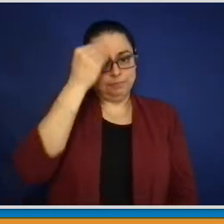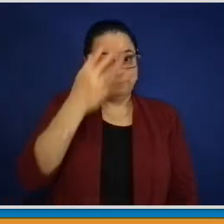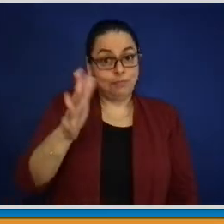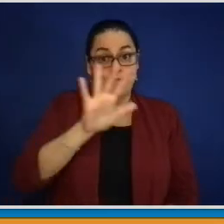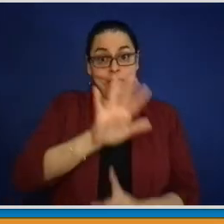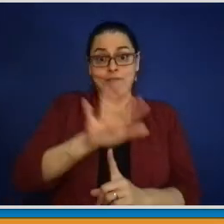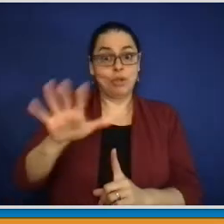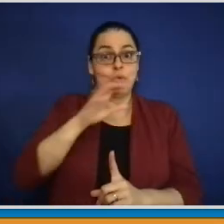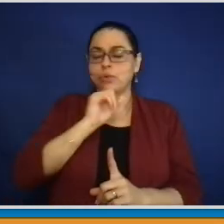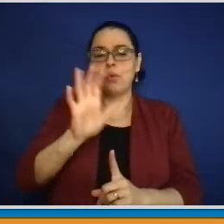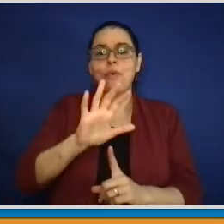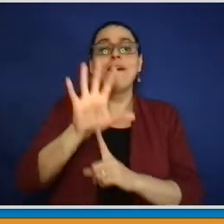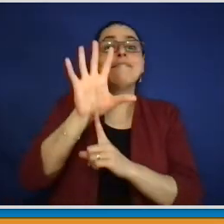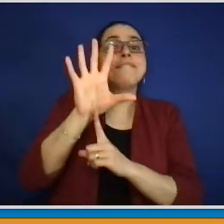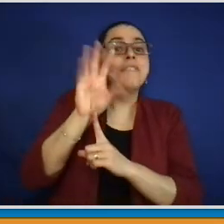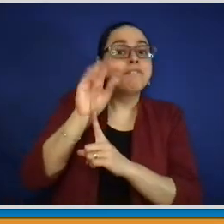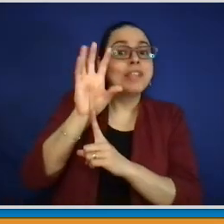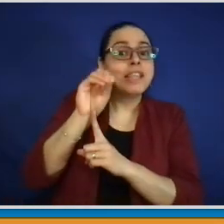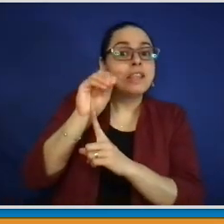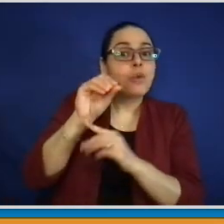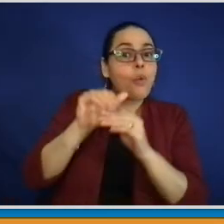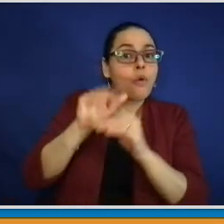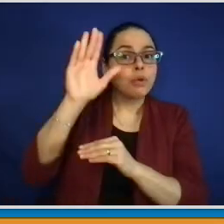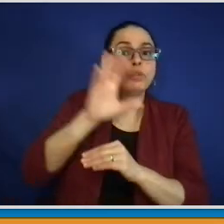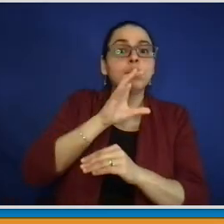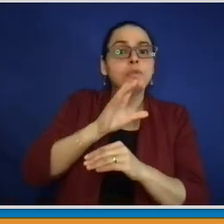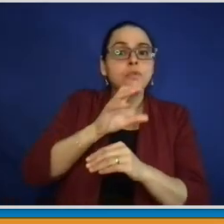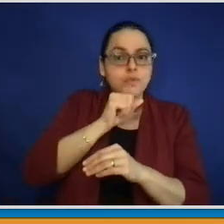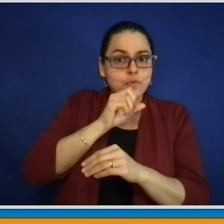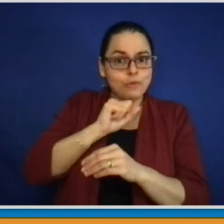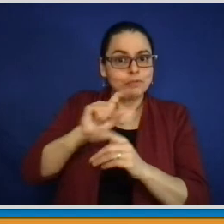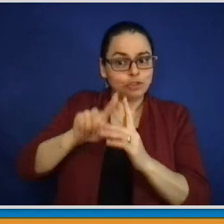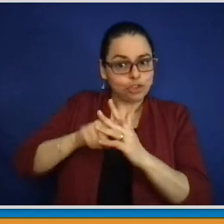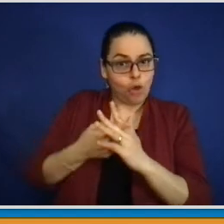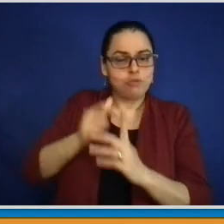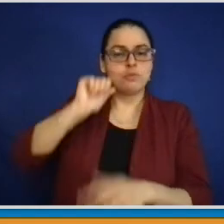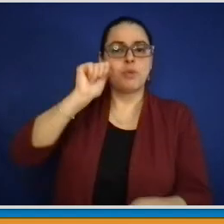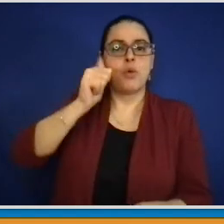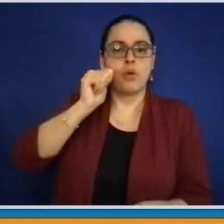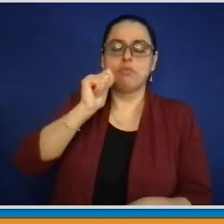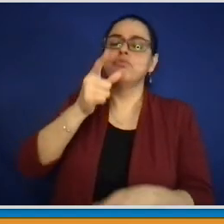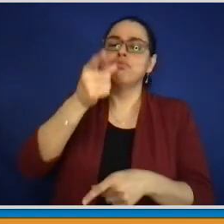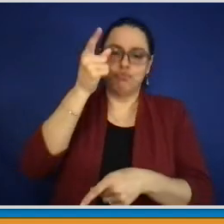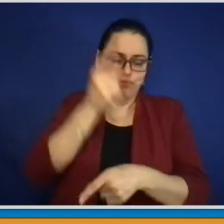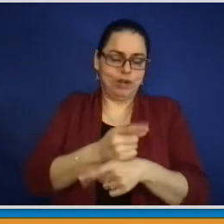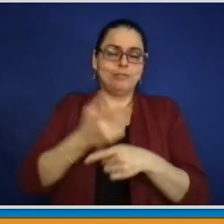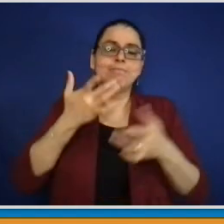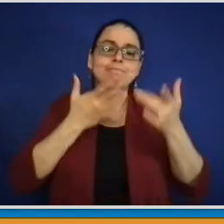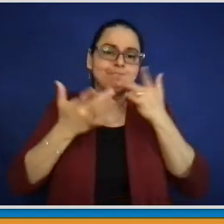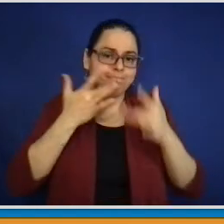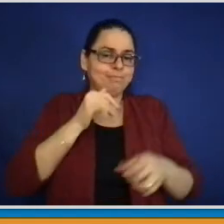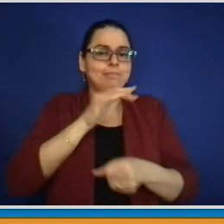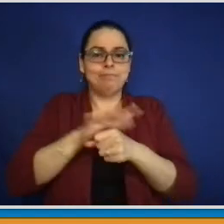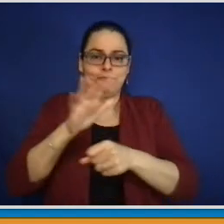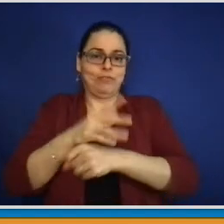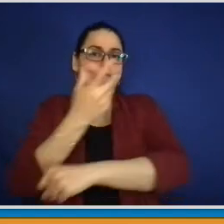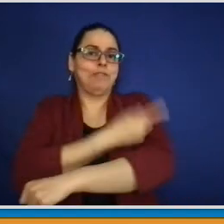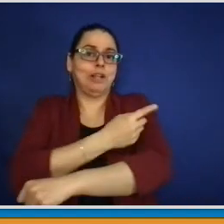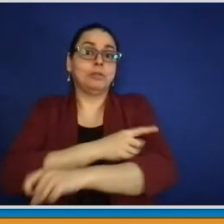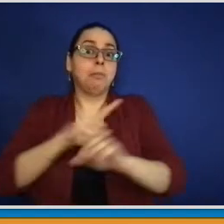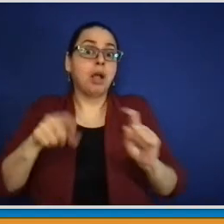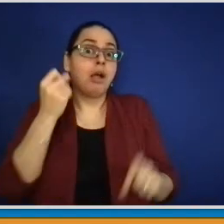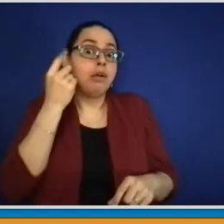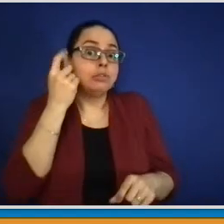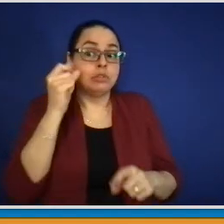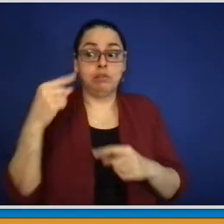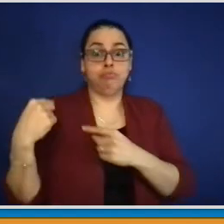have already been seeking to get appointments, who have been eligible up to now, they've had the opportunity over some extended period of time. The